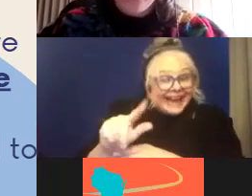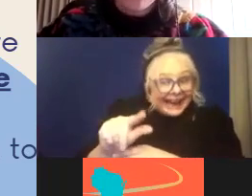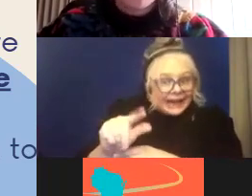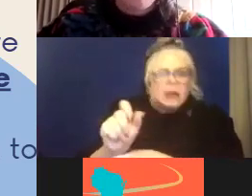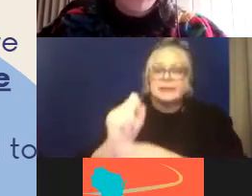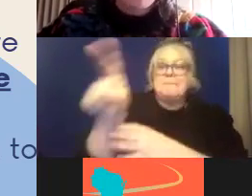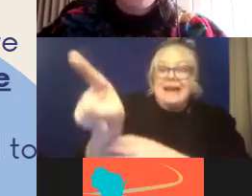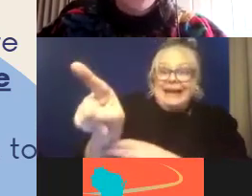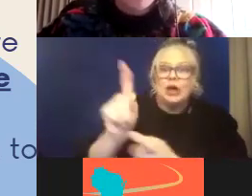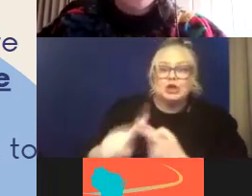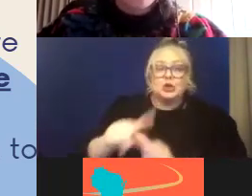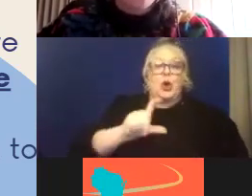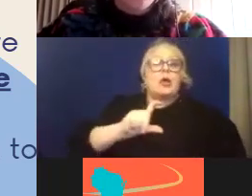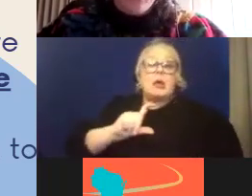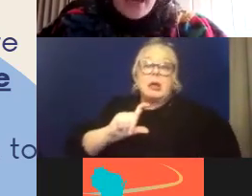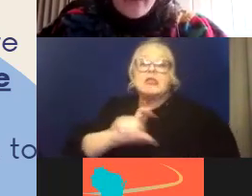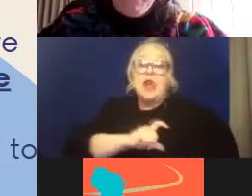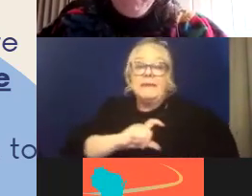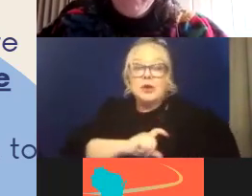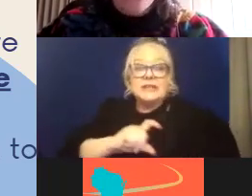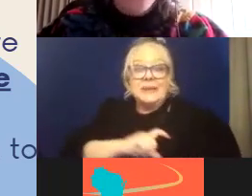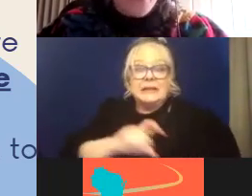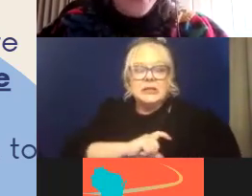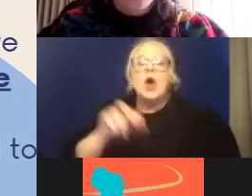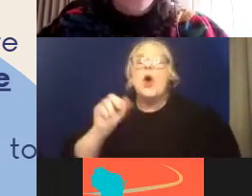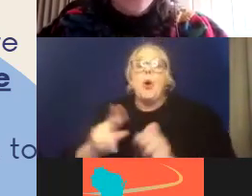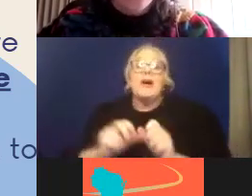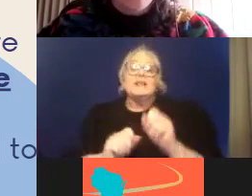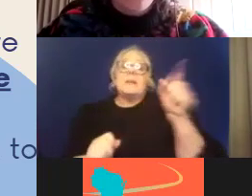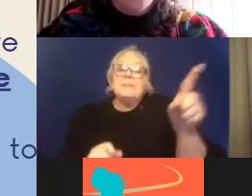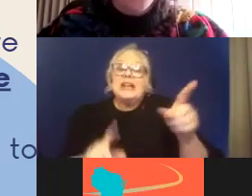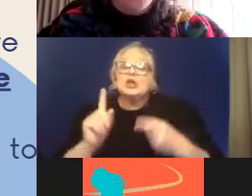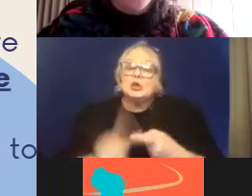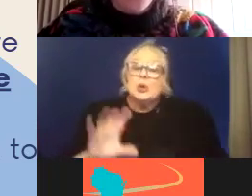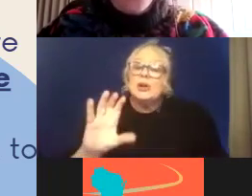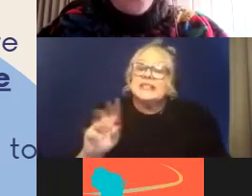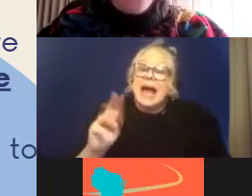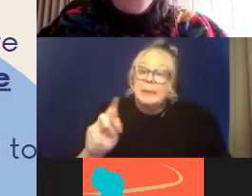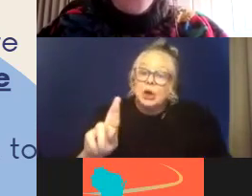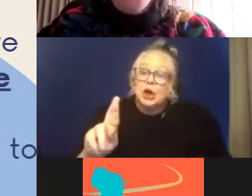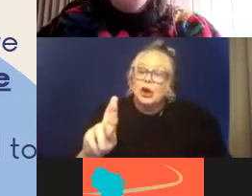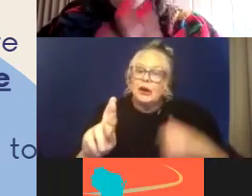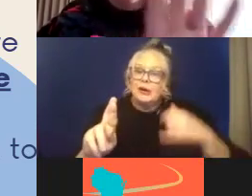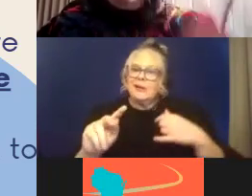on can submit to the cyber tip line, but remember that the cyber tip line is a referral to law